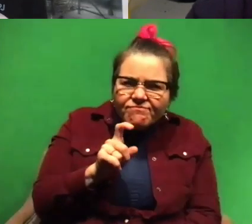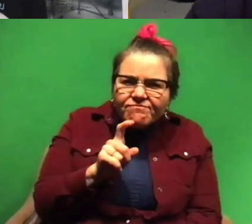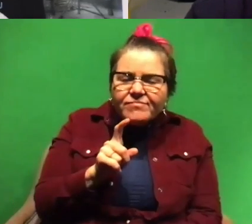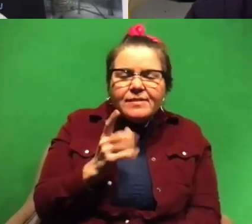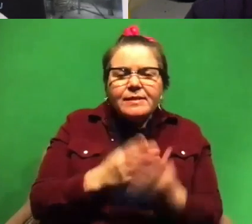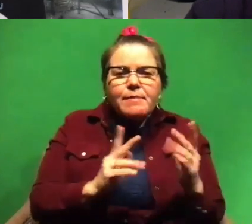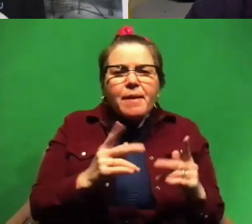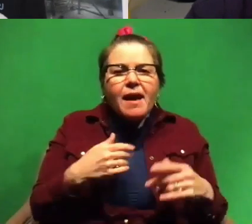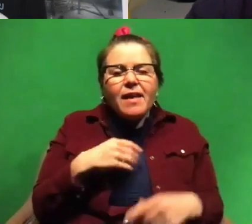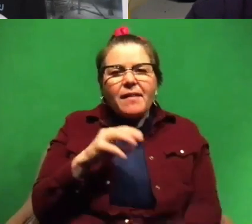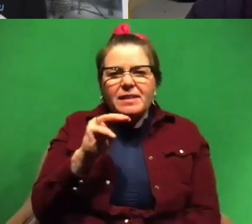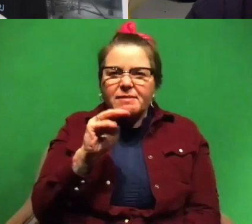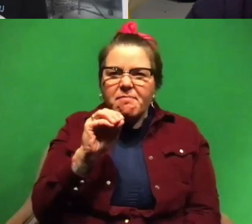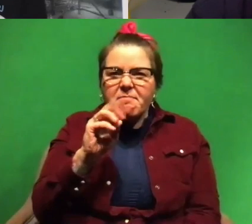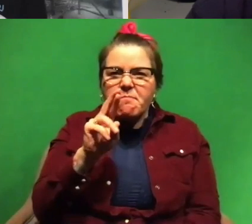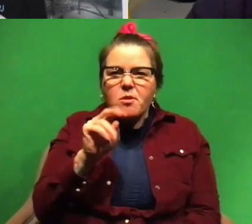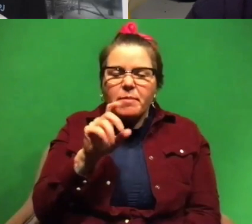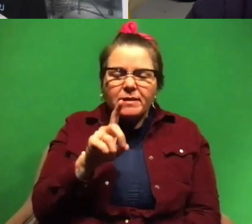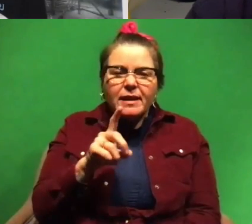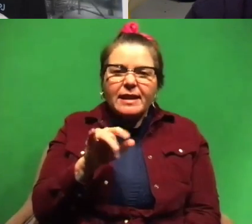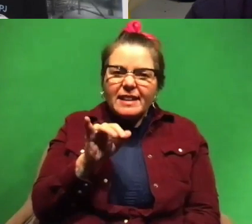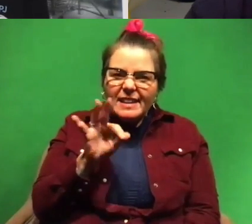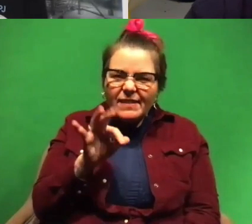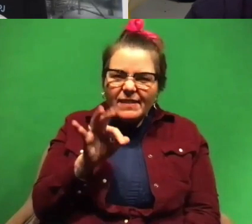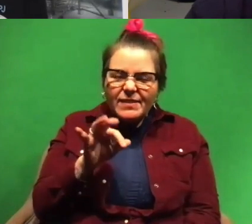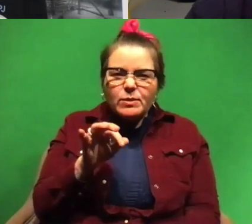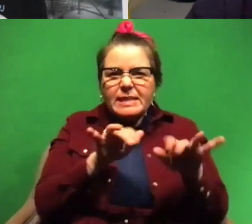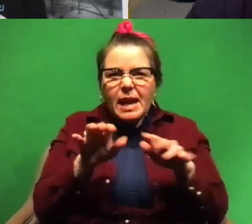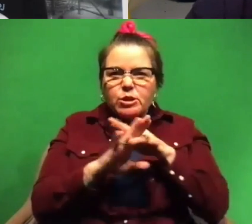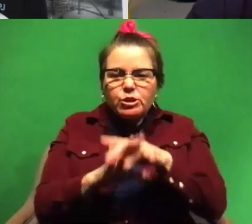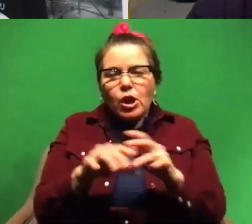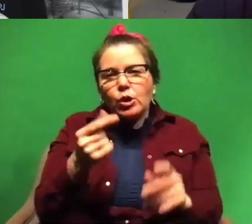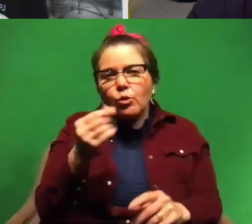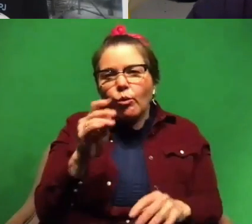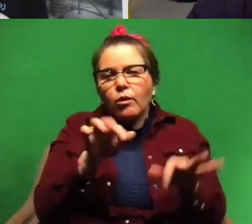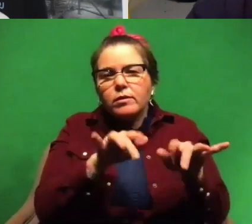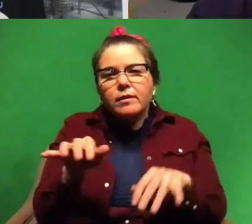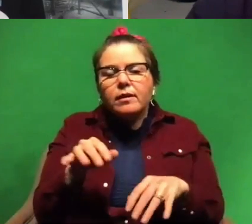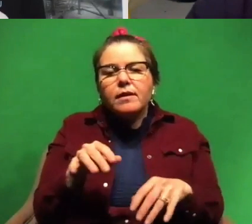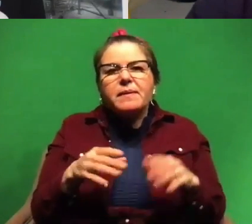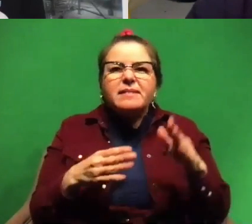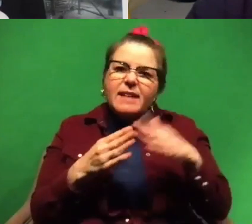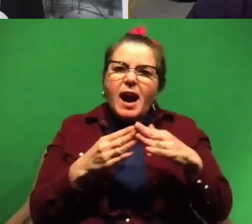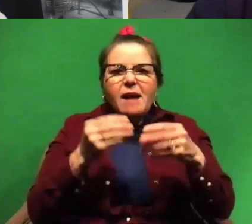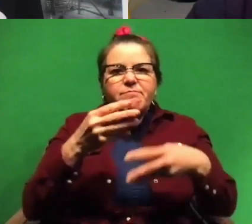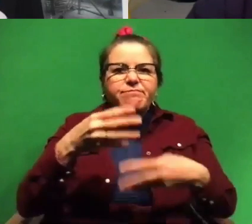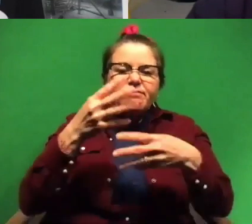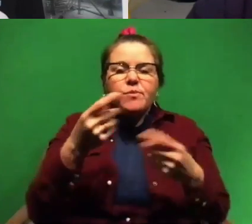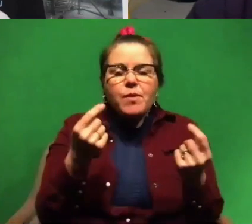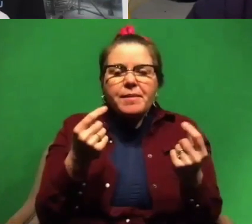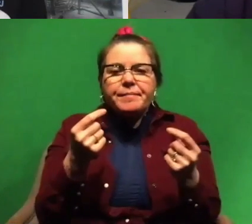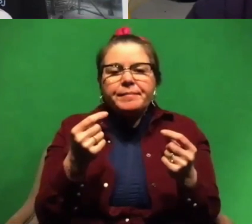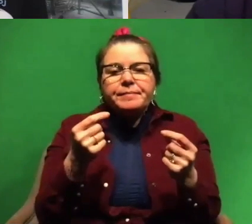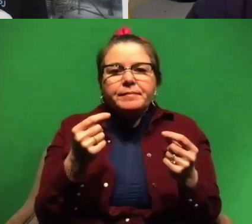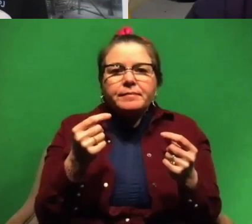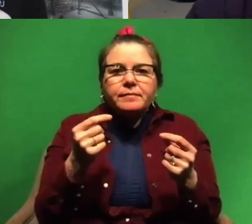like morbid curiosity. Like if you type sharks into Google, it's like the top things that come up are